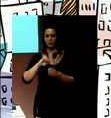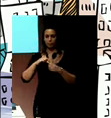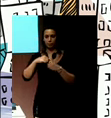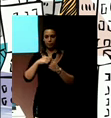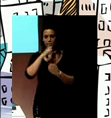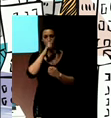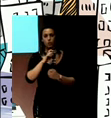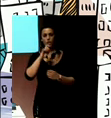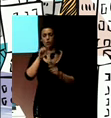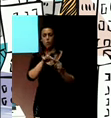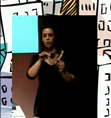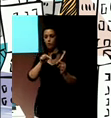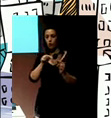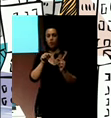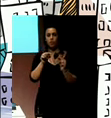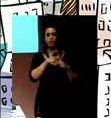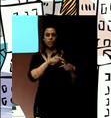net.es,